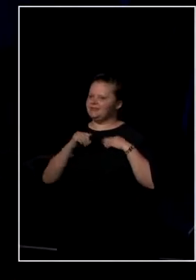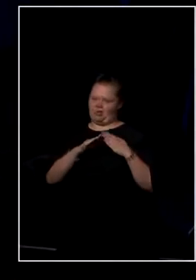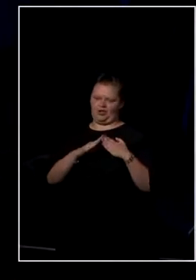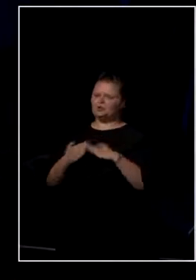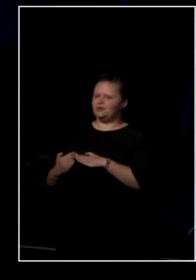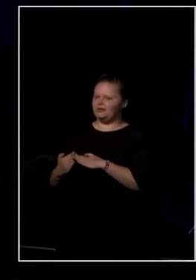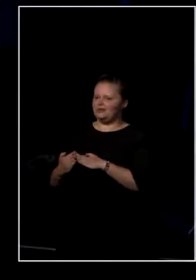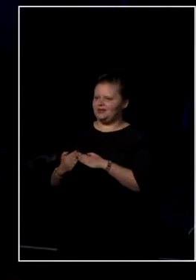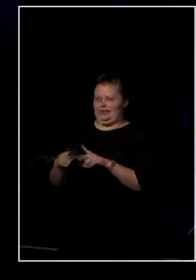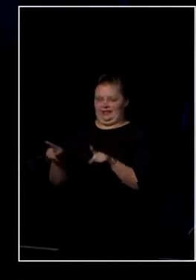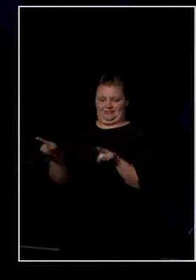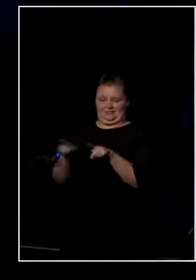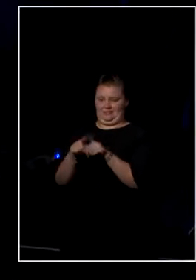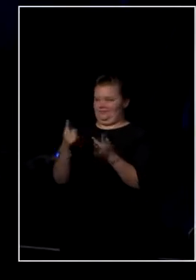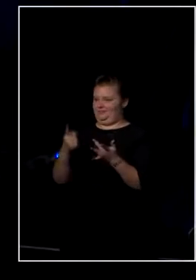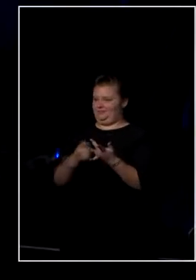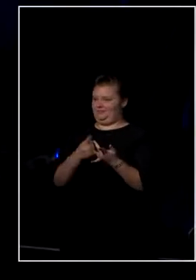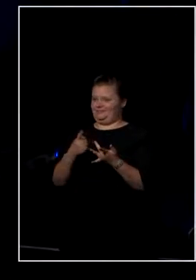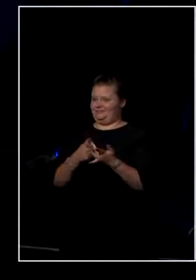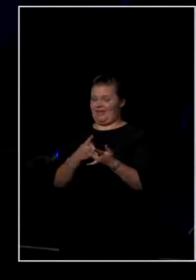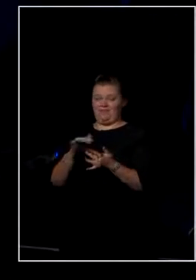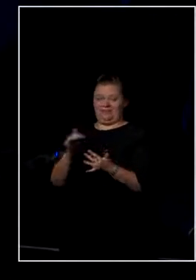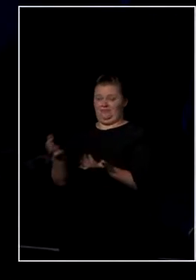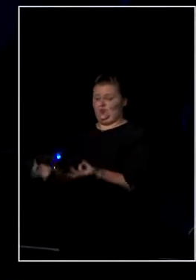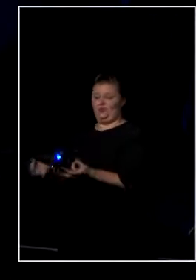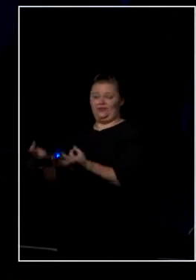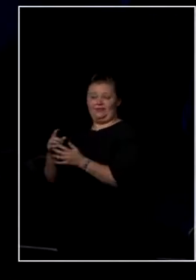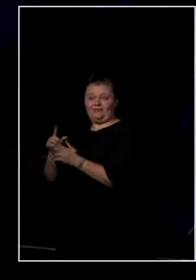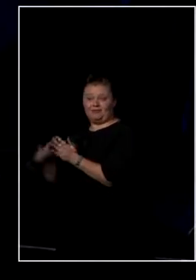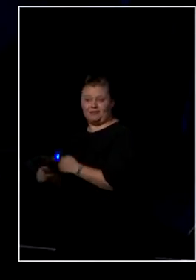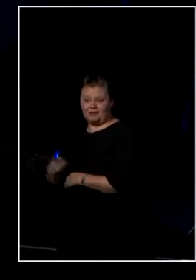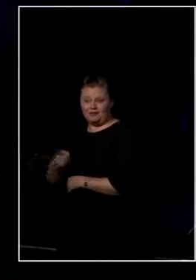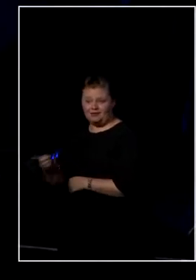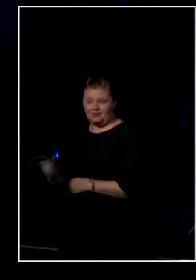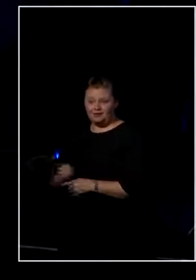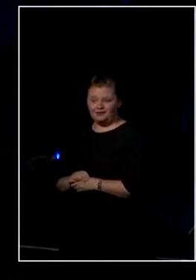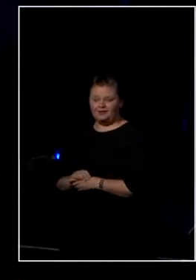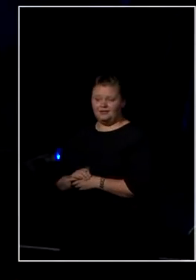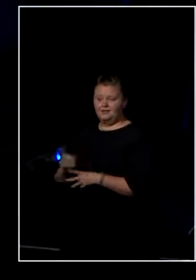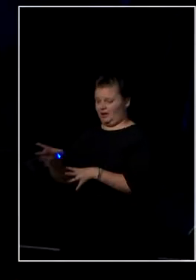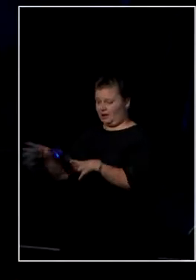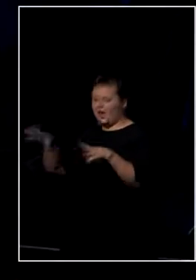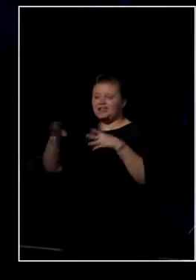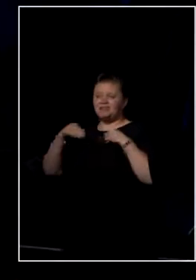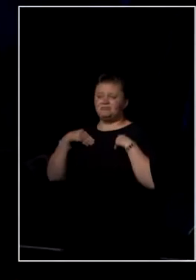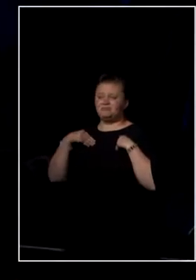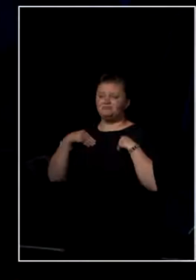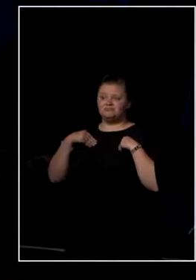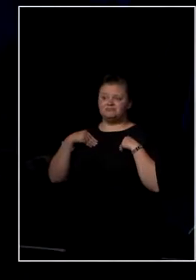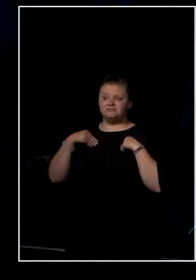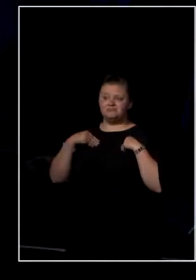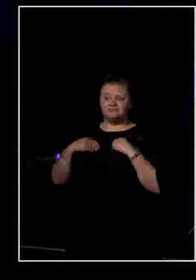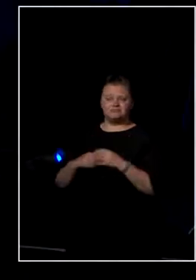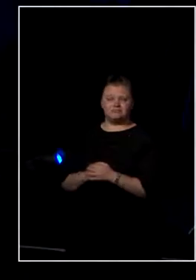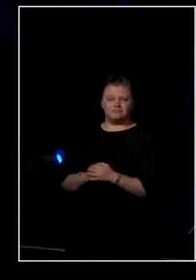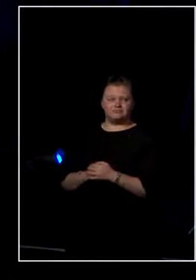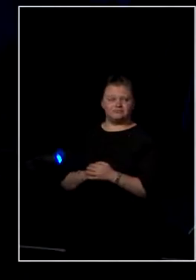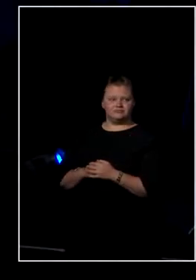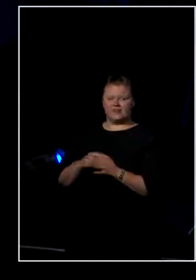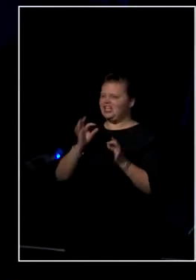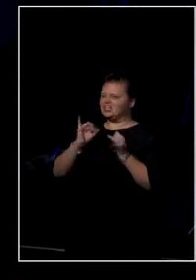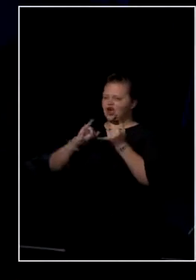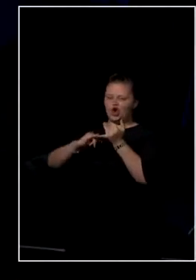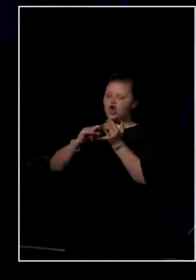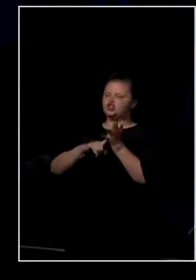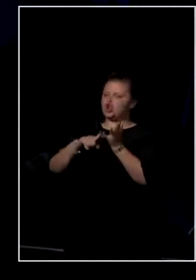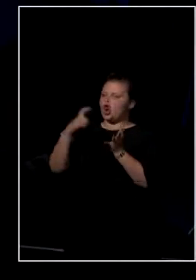just like anybody else who has not got a disability and that, and they are accepting you. So it's that's what I... It's